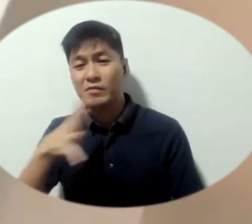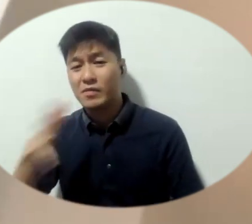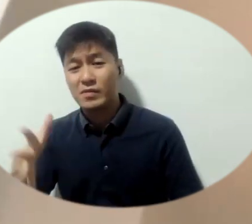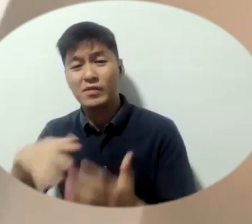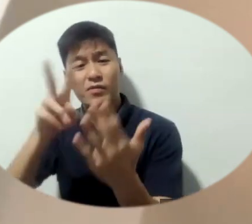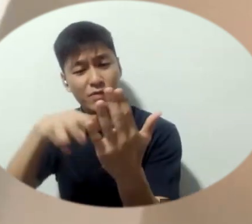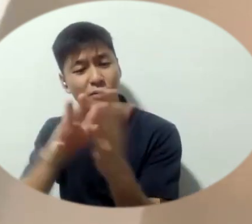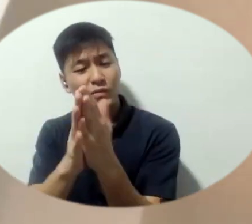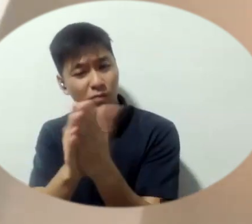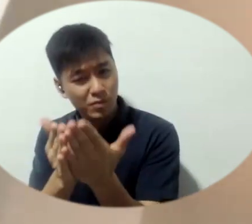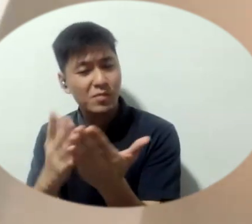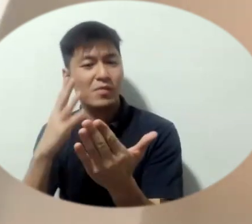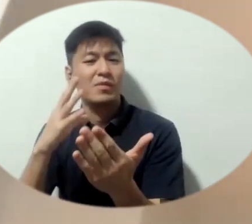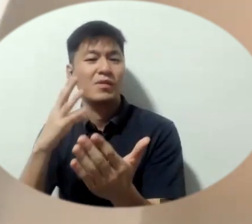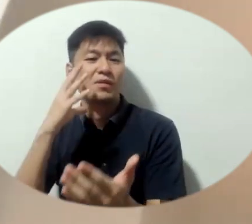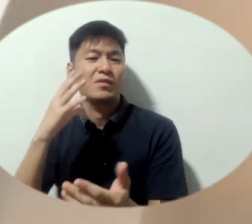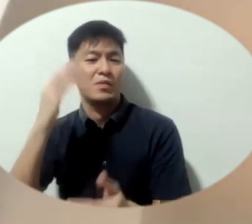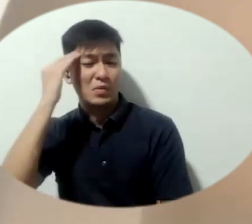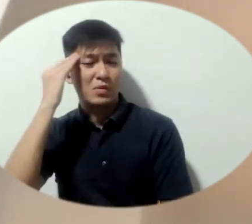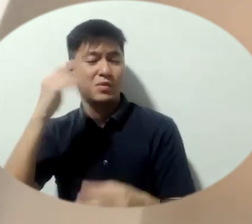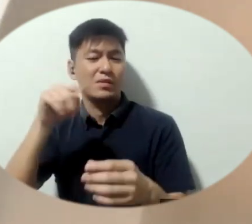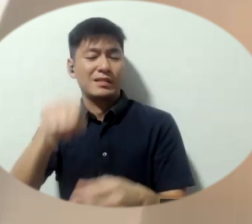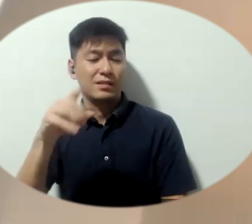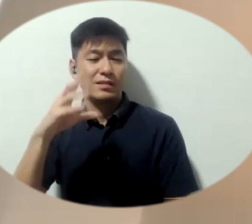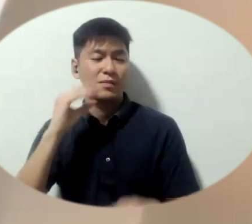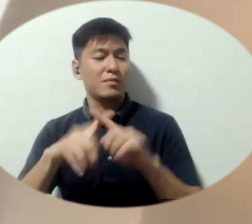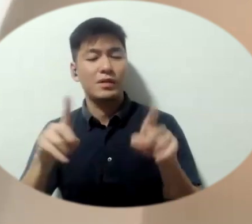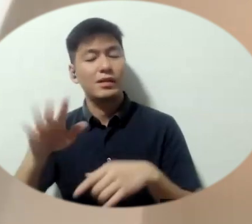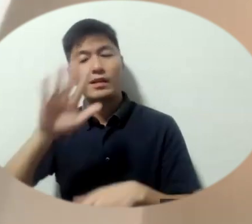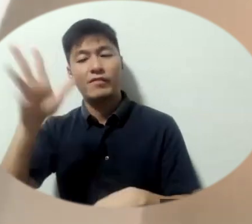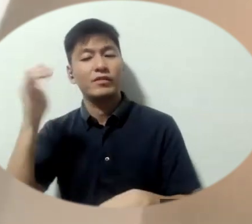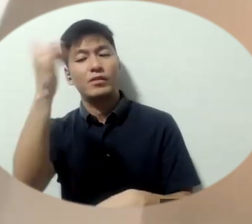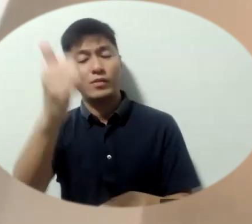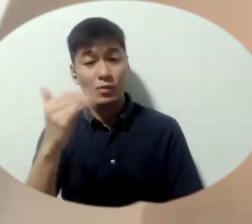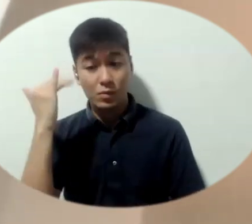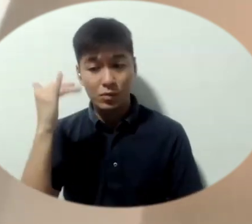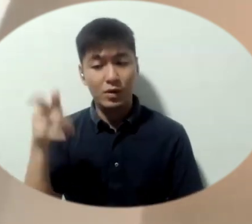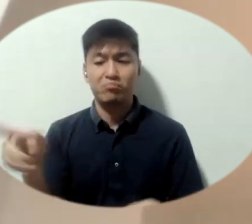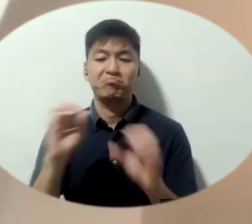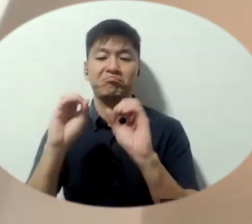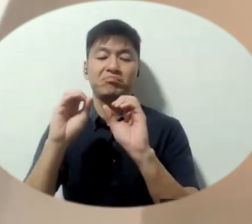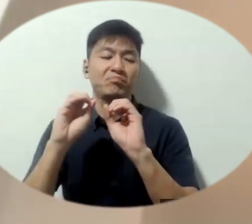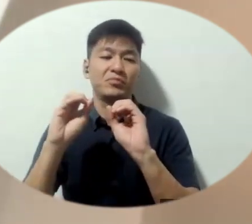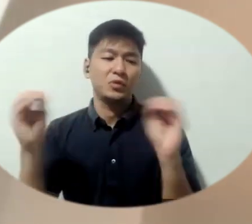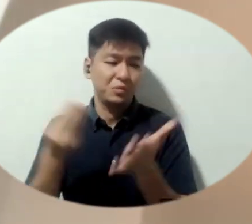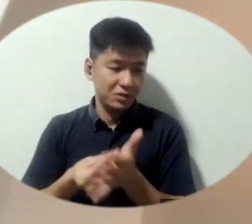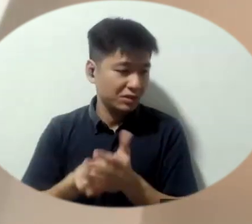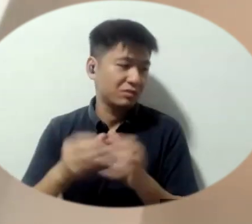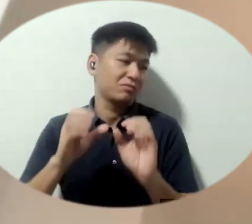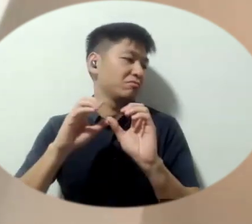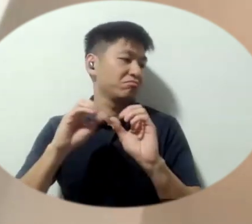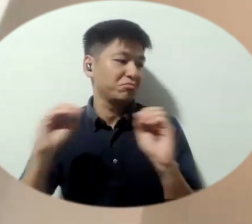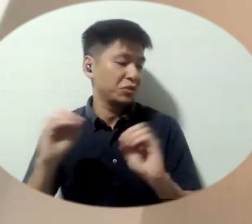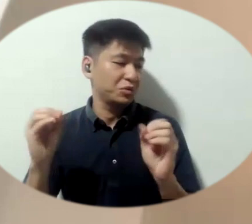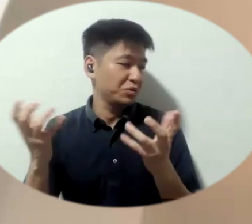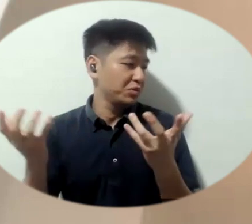but she never made it. She didn't have the resources. And then after the diagnosis, I didn't feel she was able to do it. I